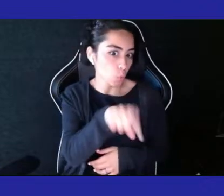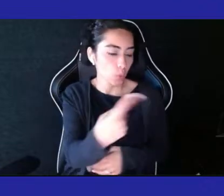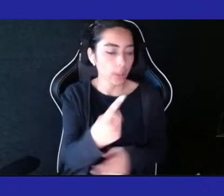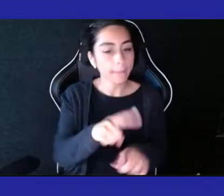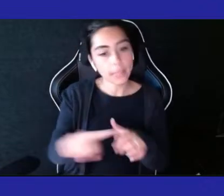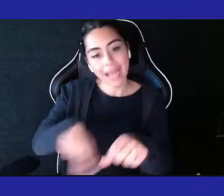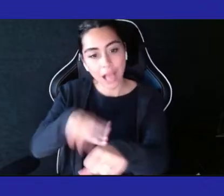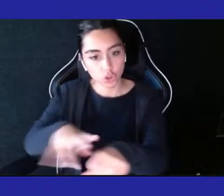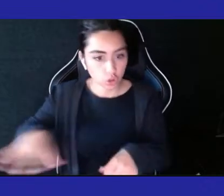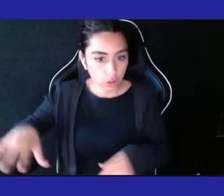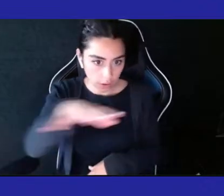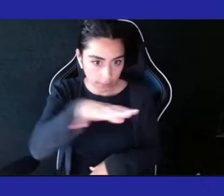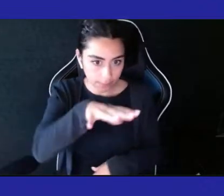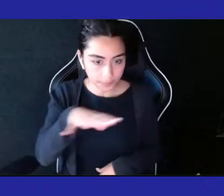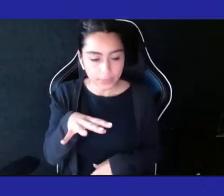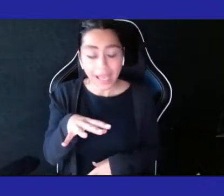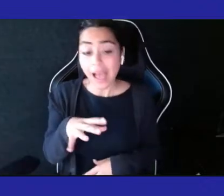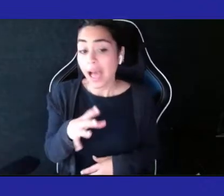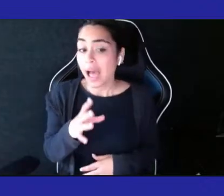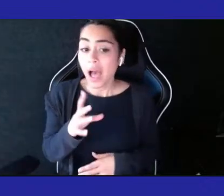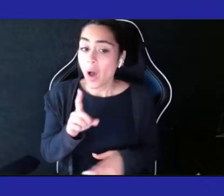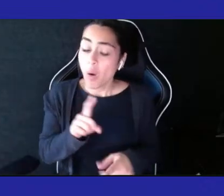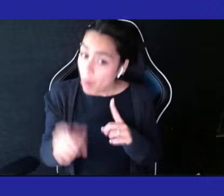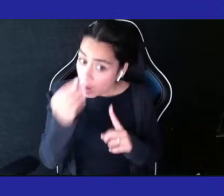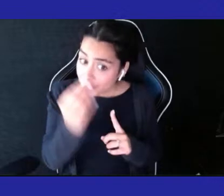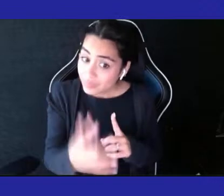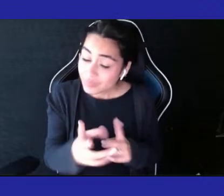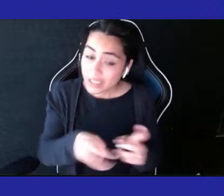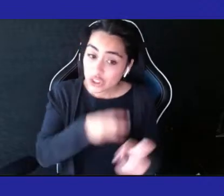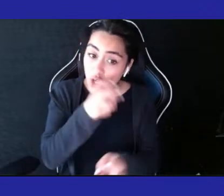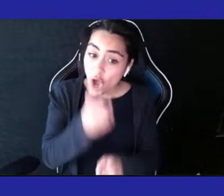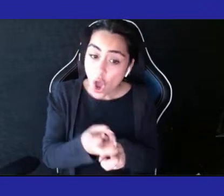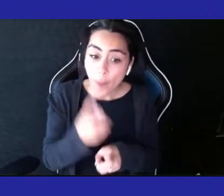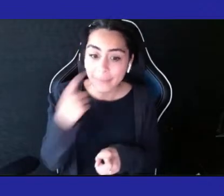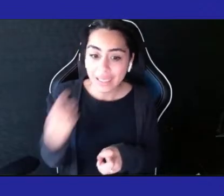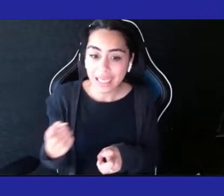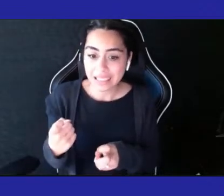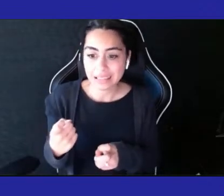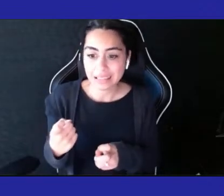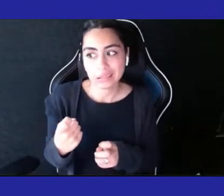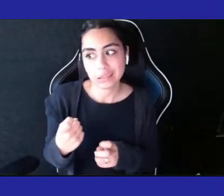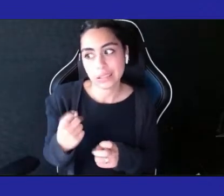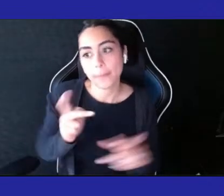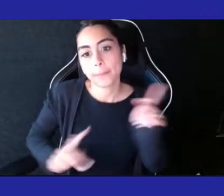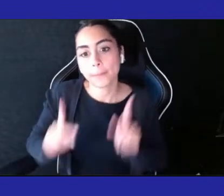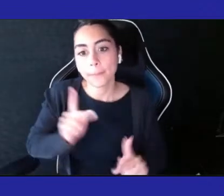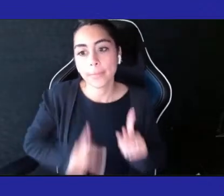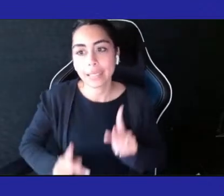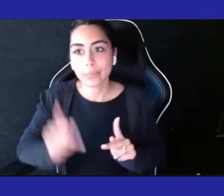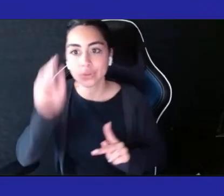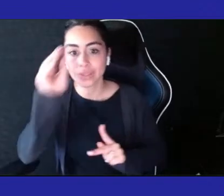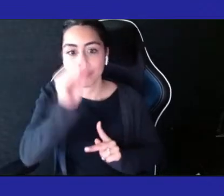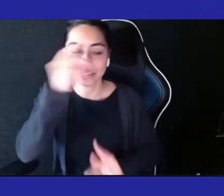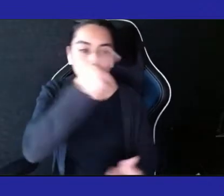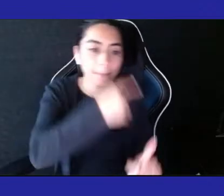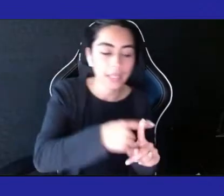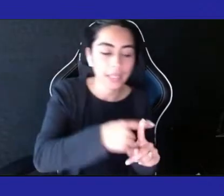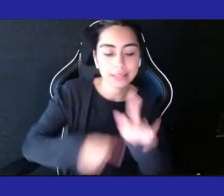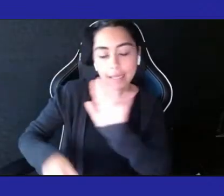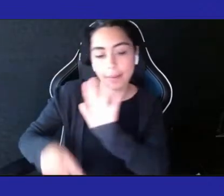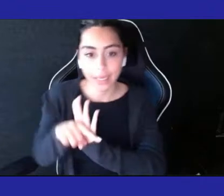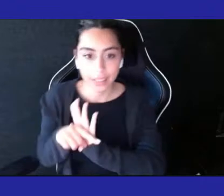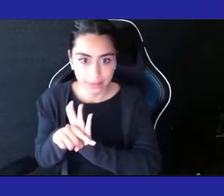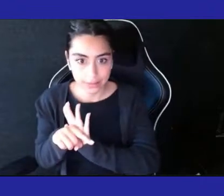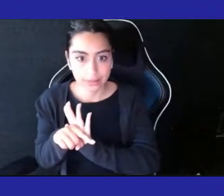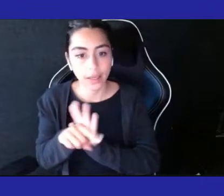it's been harder because most people view it as plus minuses. right. Right, that there are certain advantages. Patient doesn't